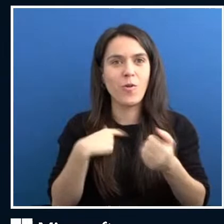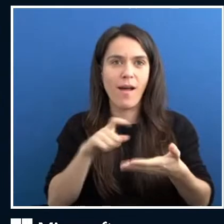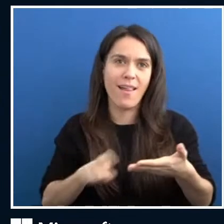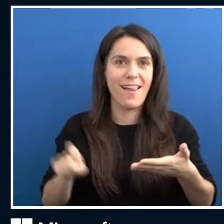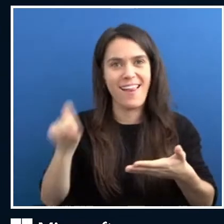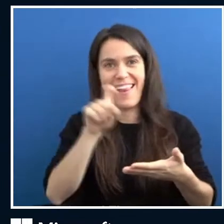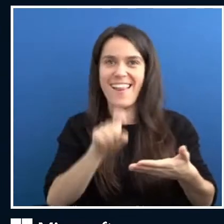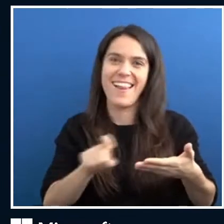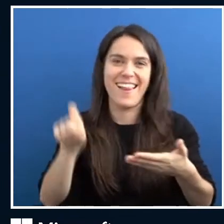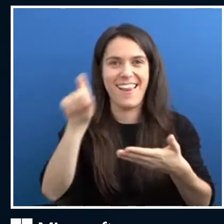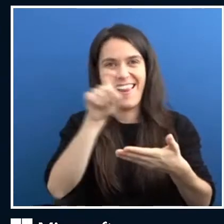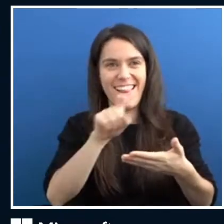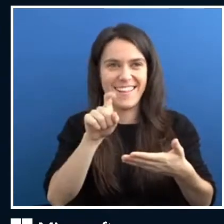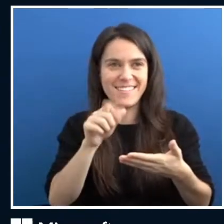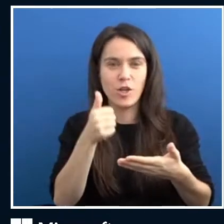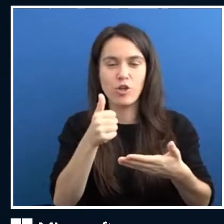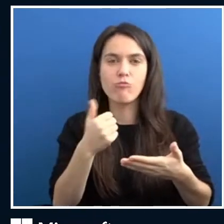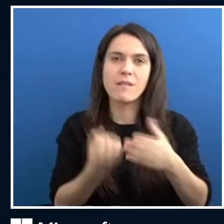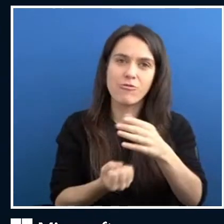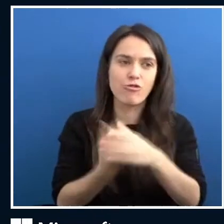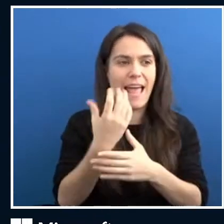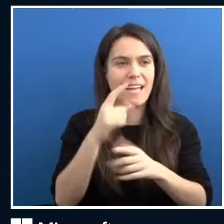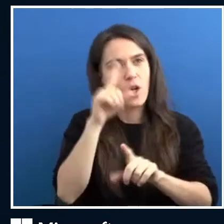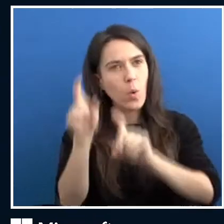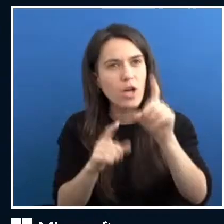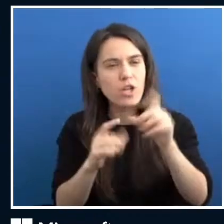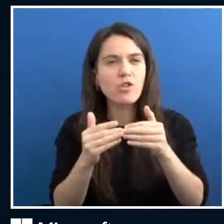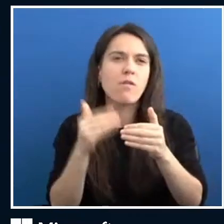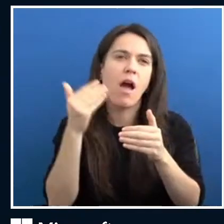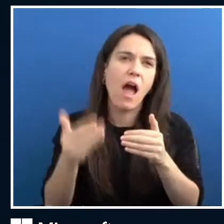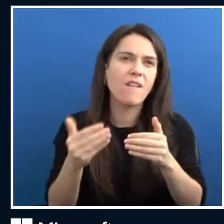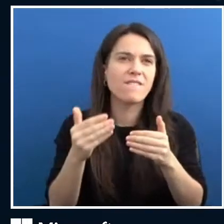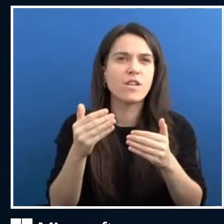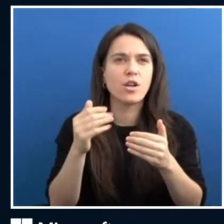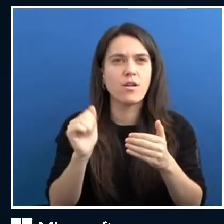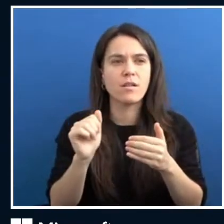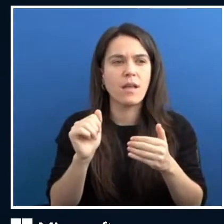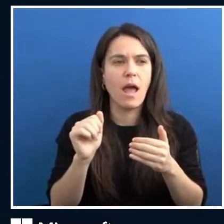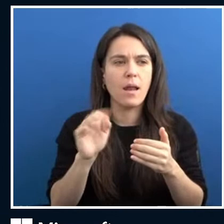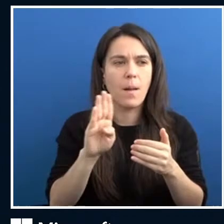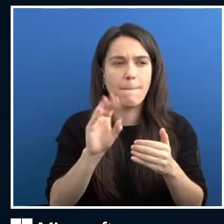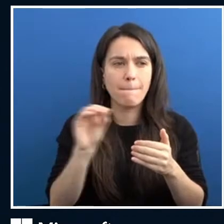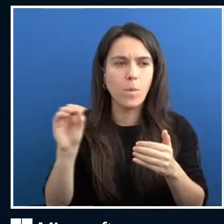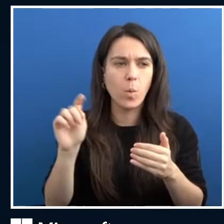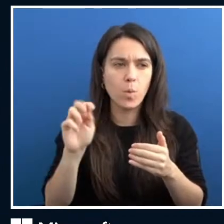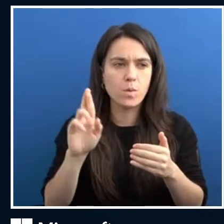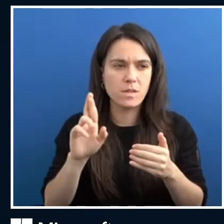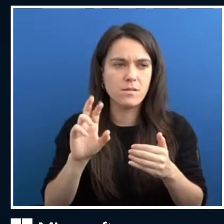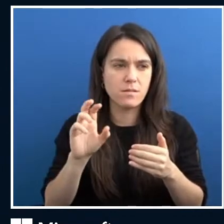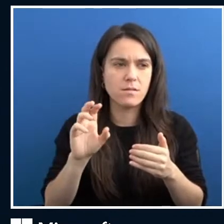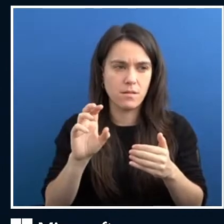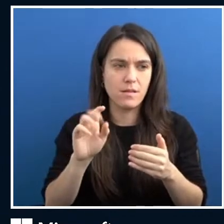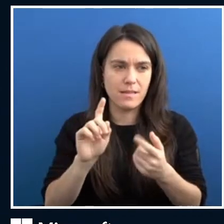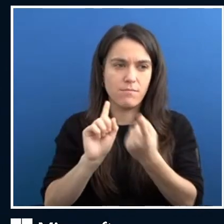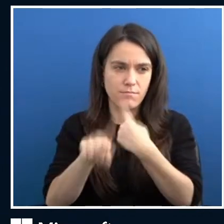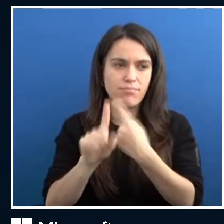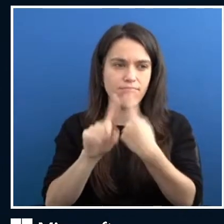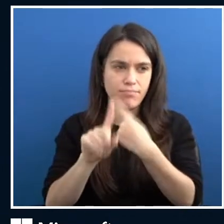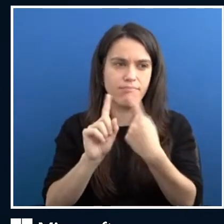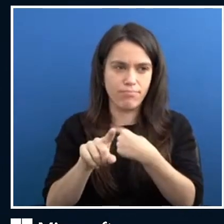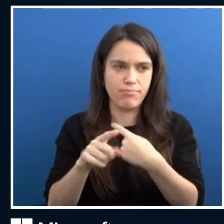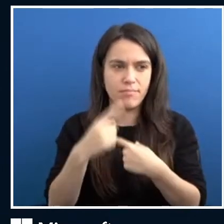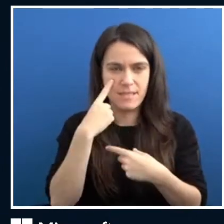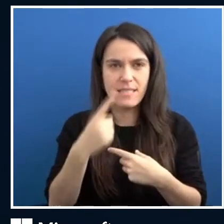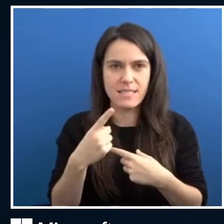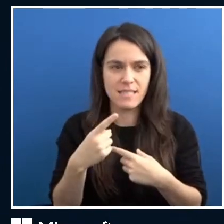you generate questions, and then you can have the bot where people would answer those questions. And this actually sounds like a good startup,